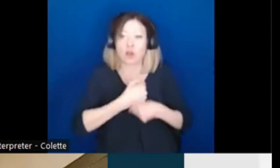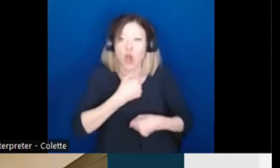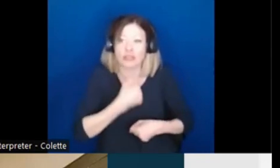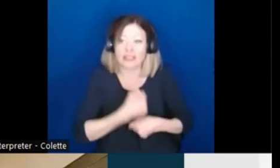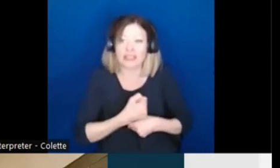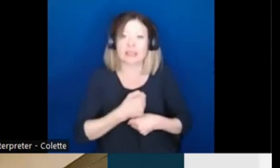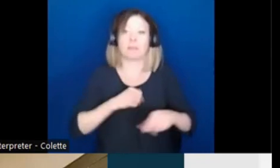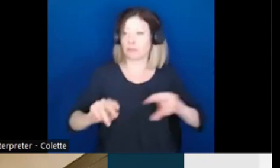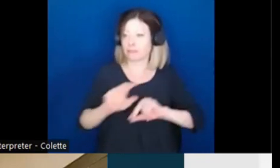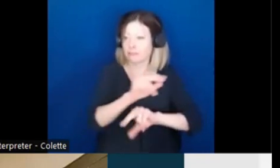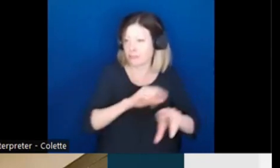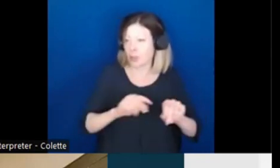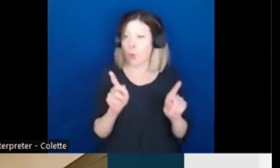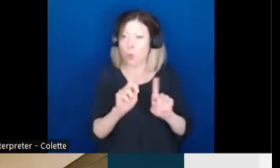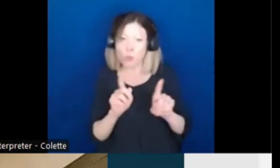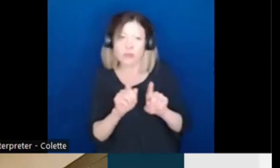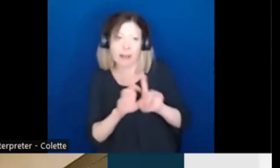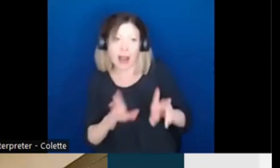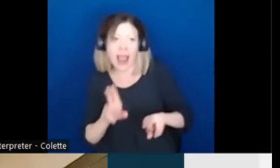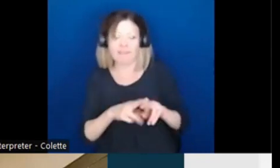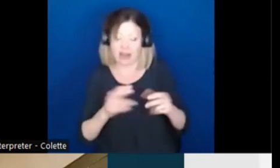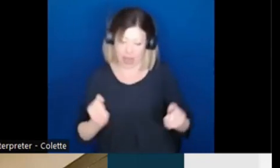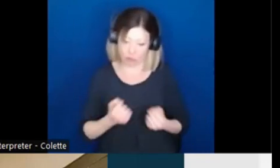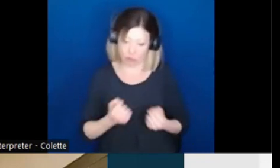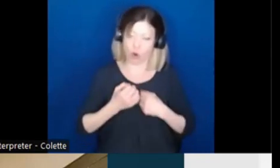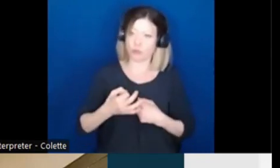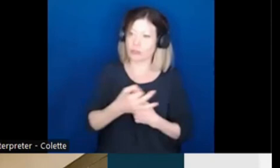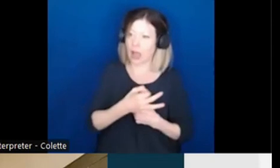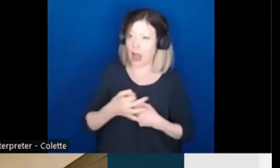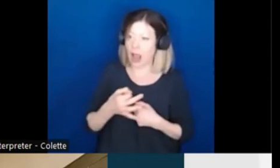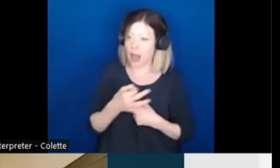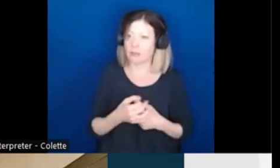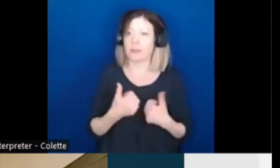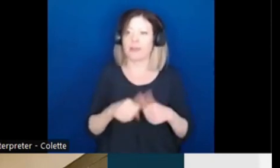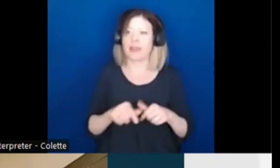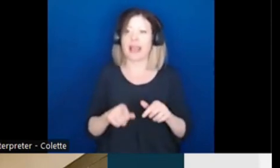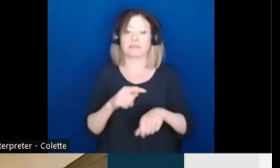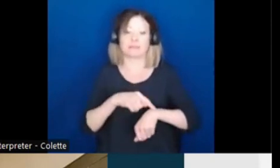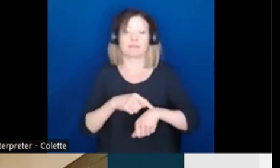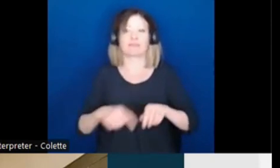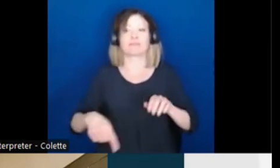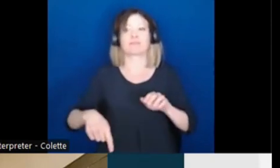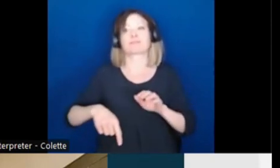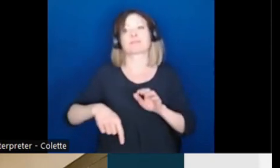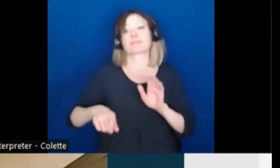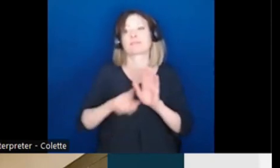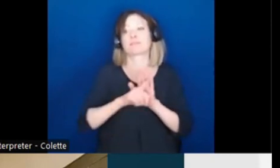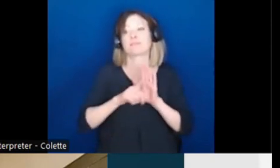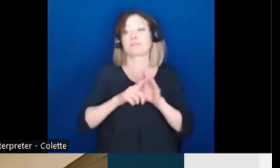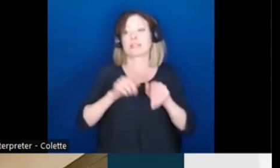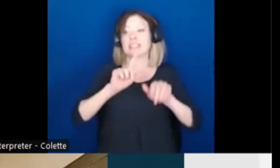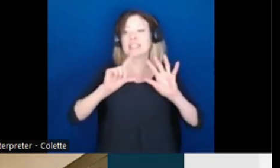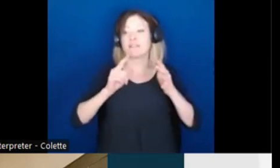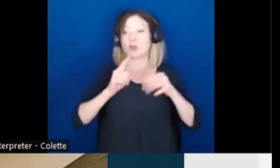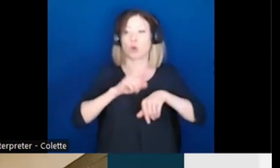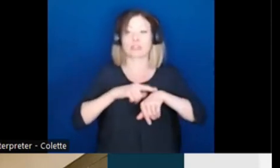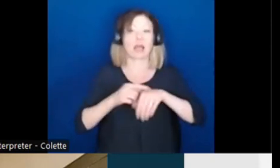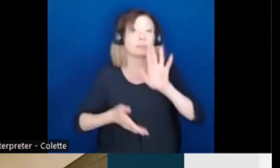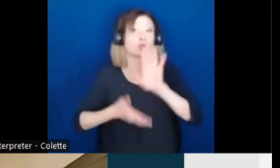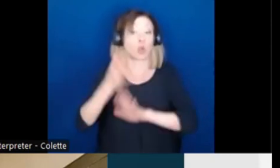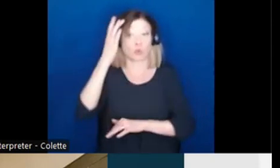bed because the clock struck 7. But this was the beginning of stories the children made up called the Tales of the Islanders.